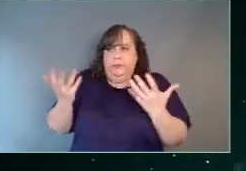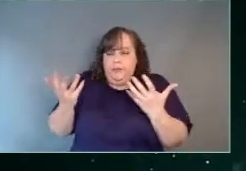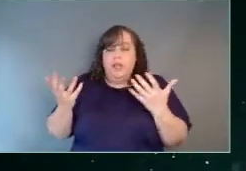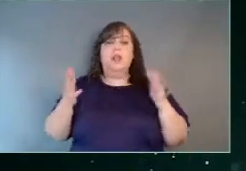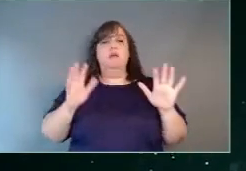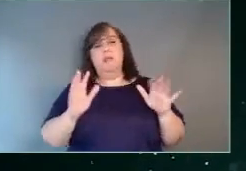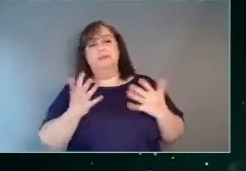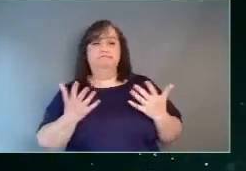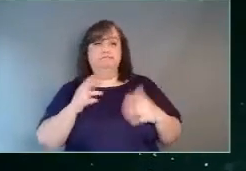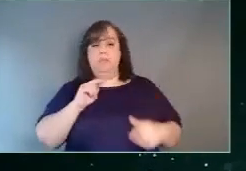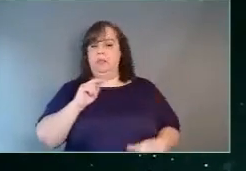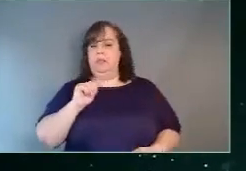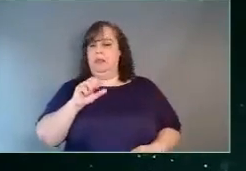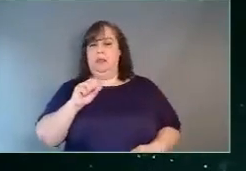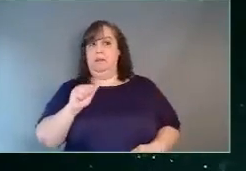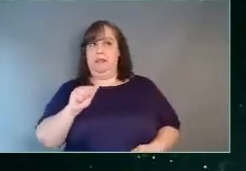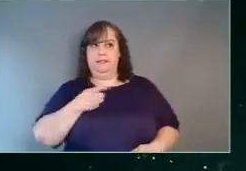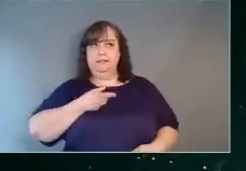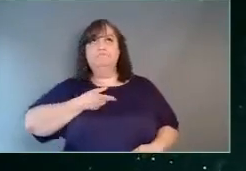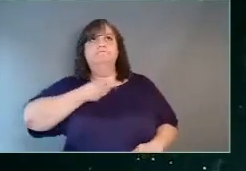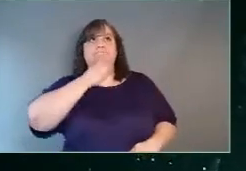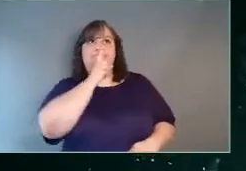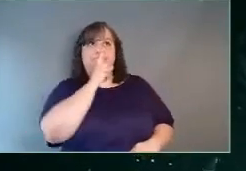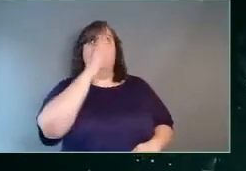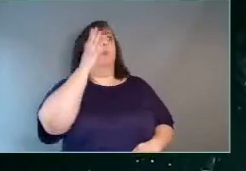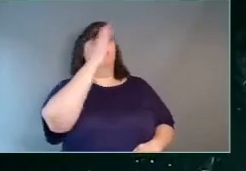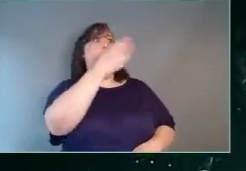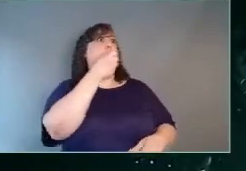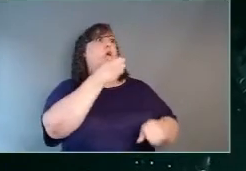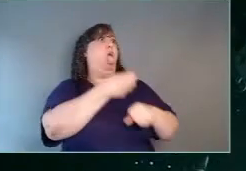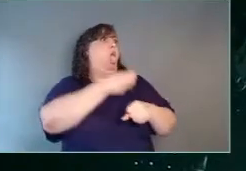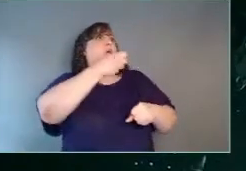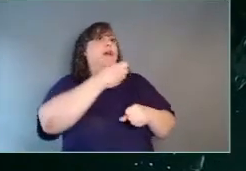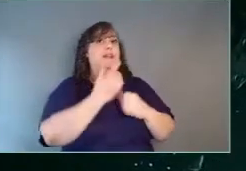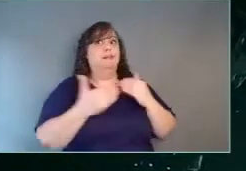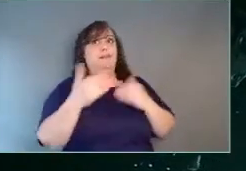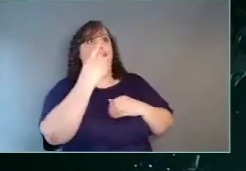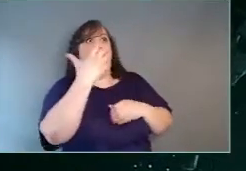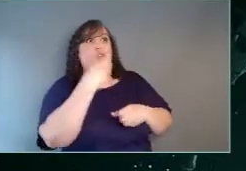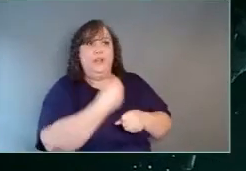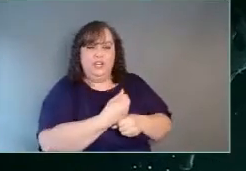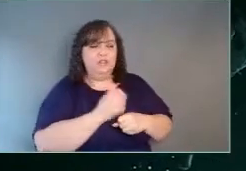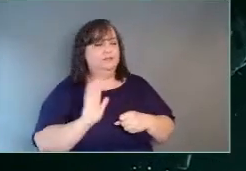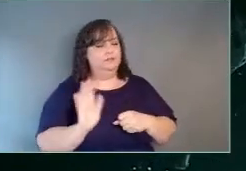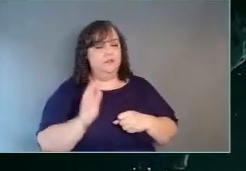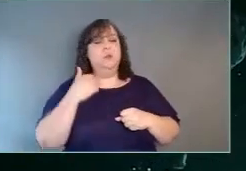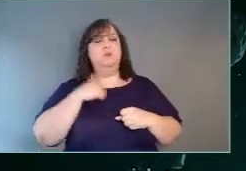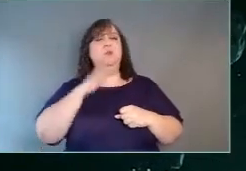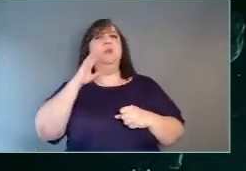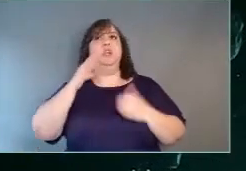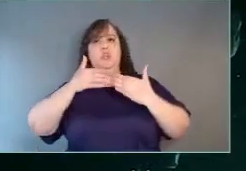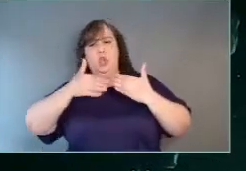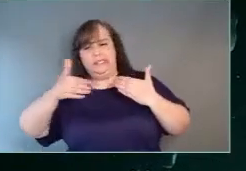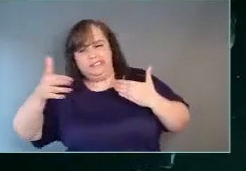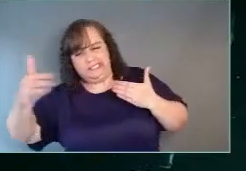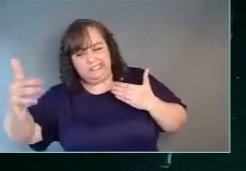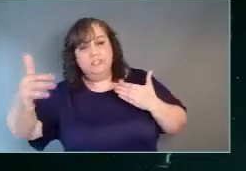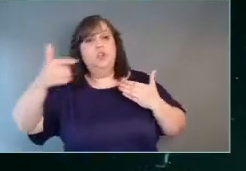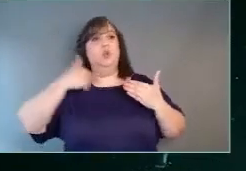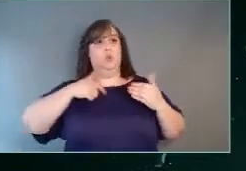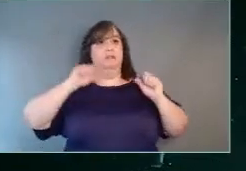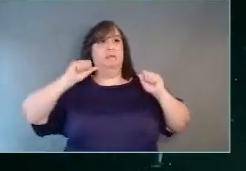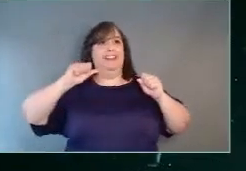NASA is not saying it will impact in 100 years. It's just saying we know it 100 years into the future and we'll continue to monitor